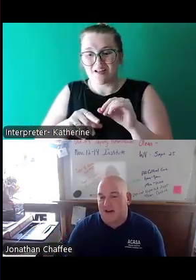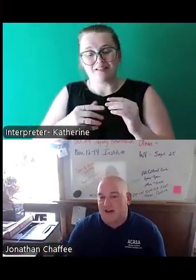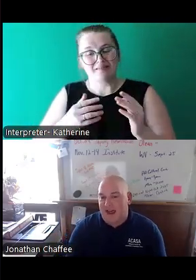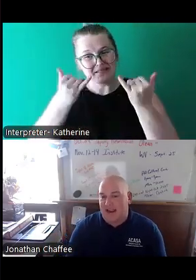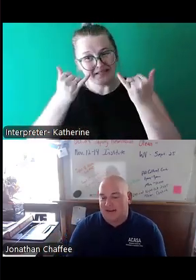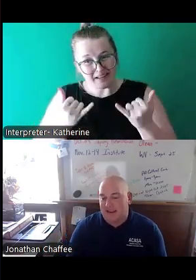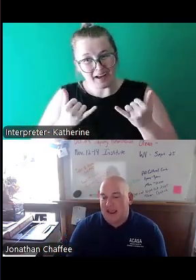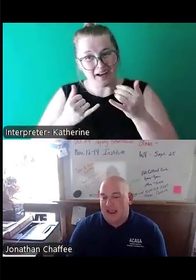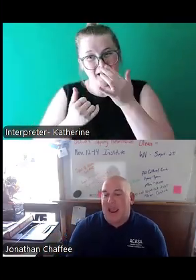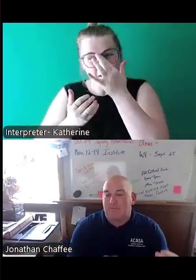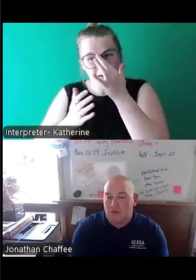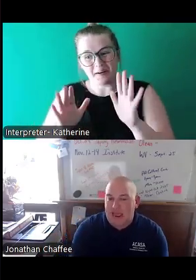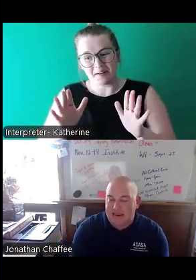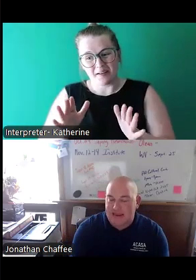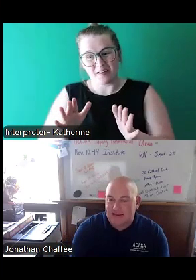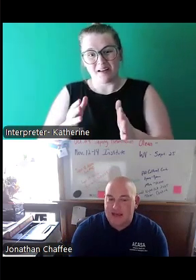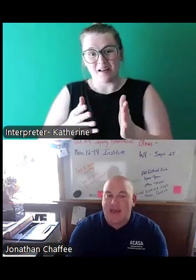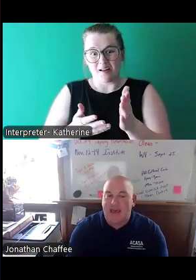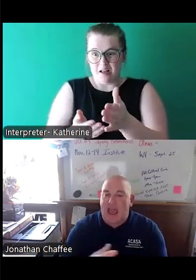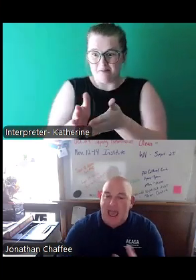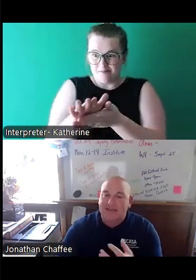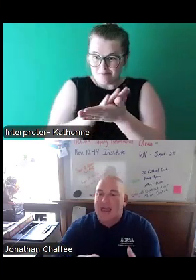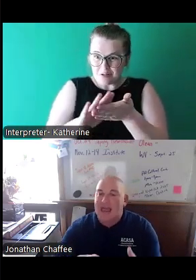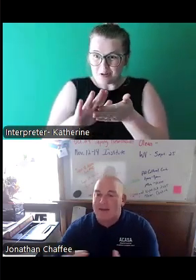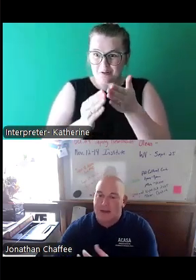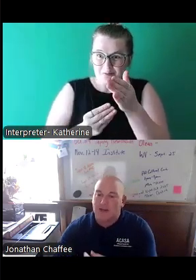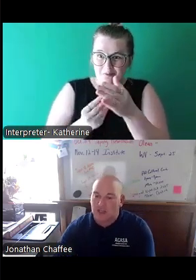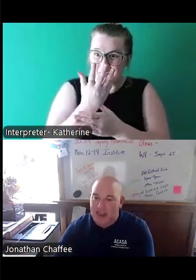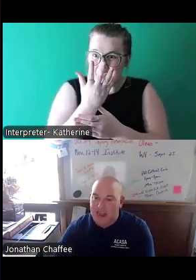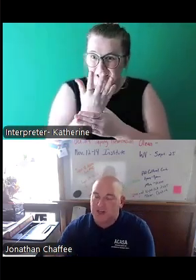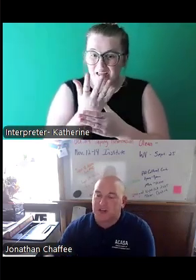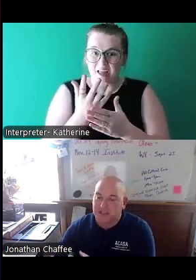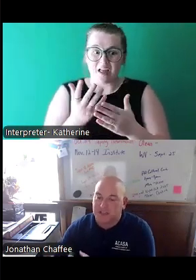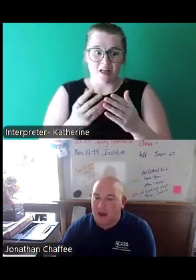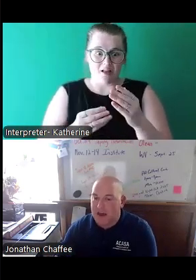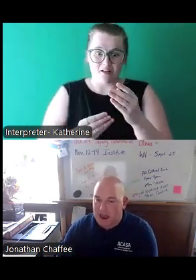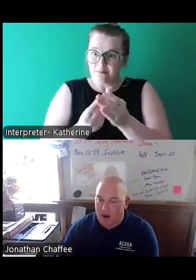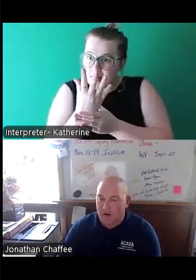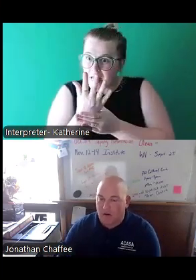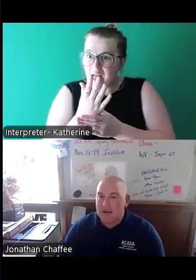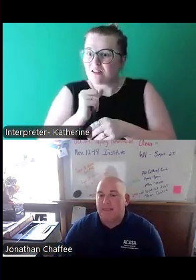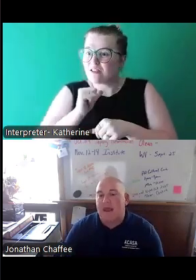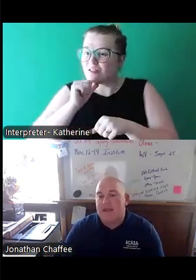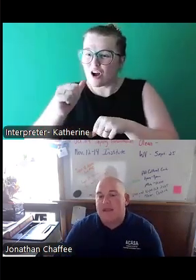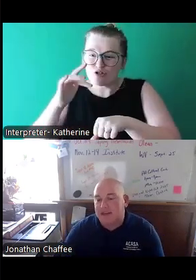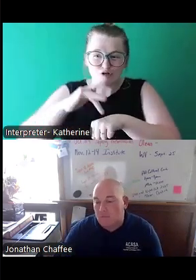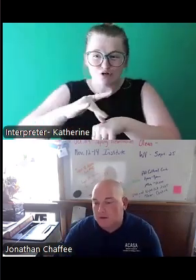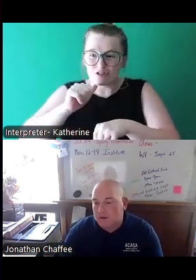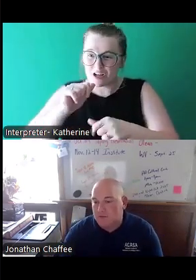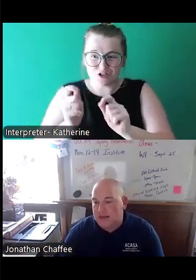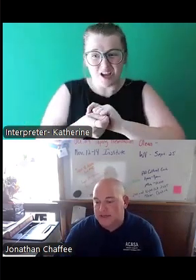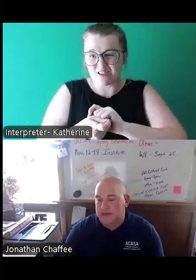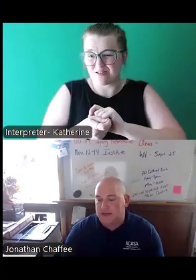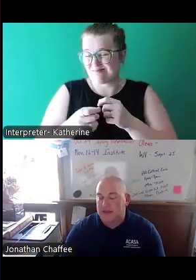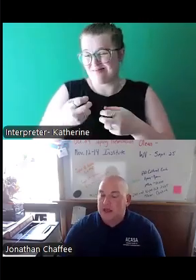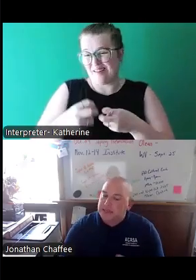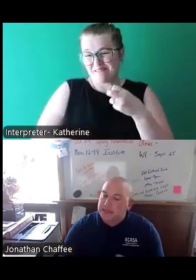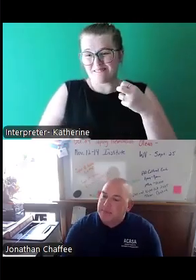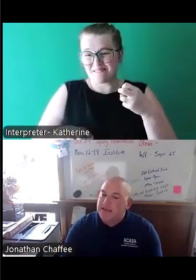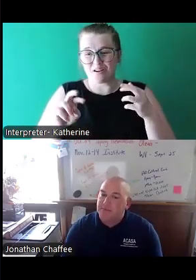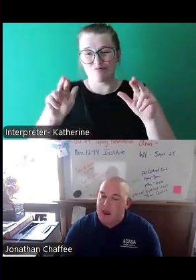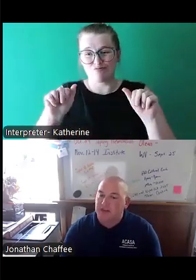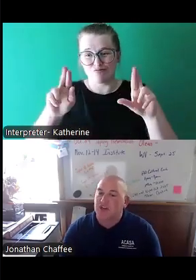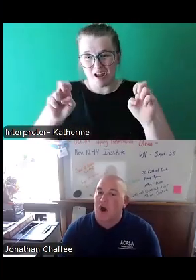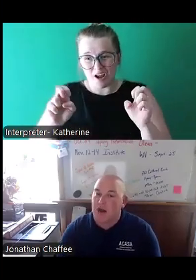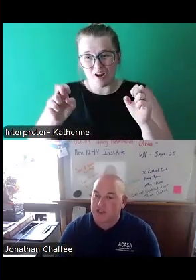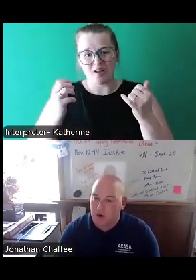to find a plant that has not been changed somehow. And that's one of the reasons